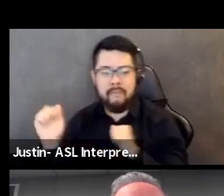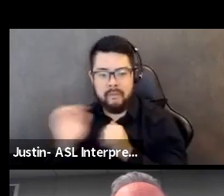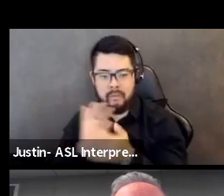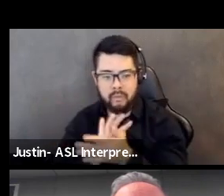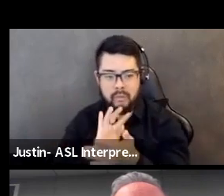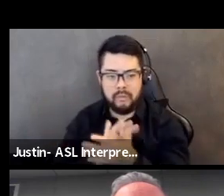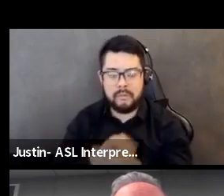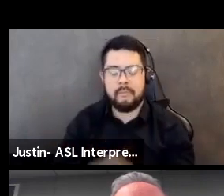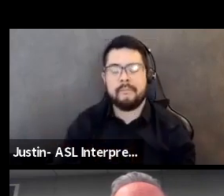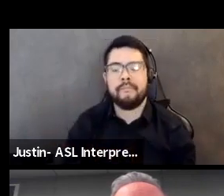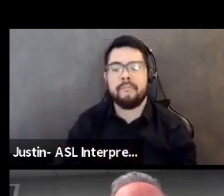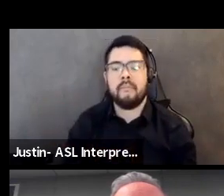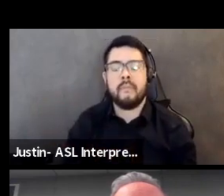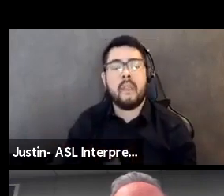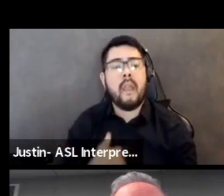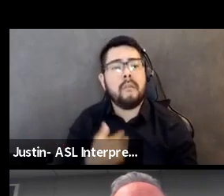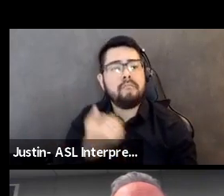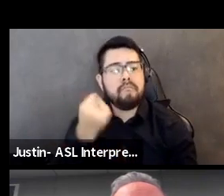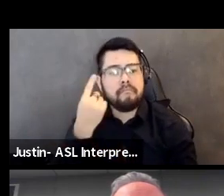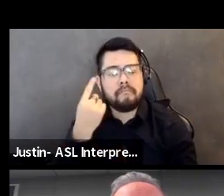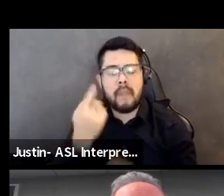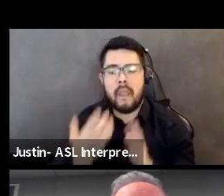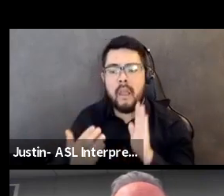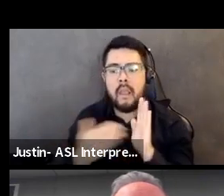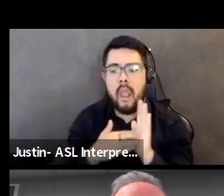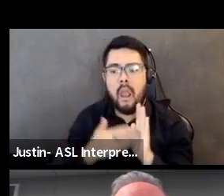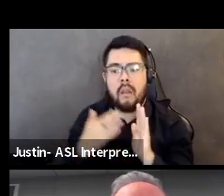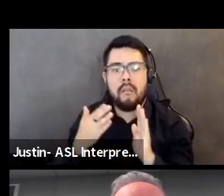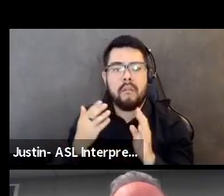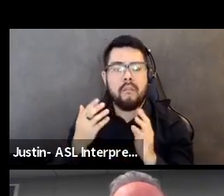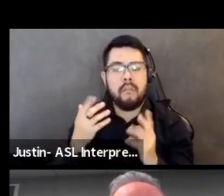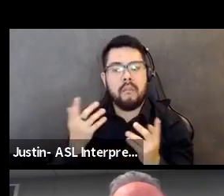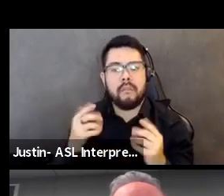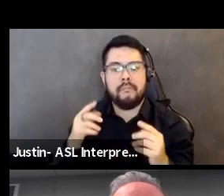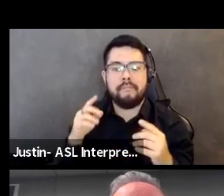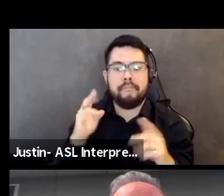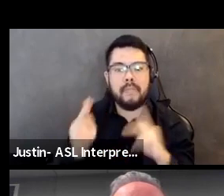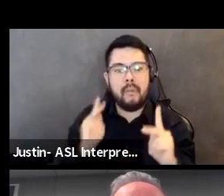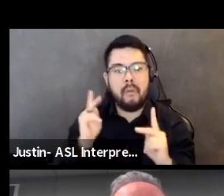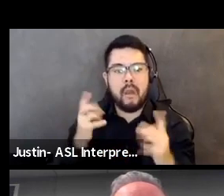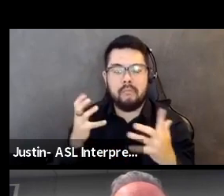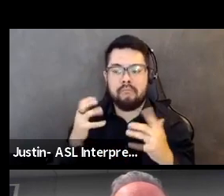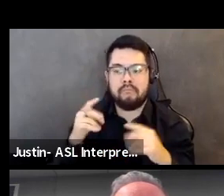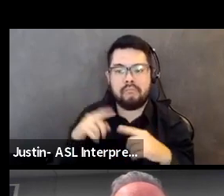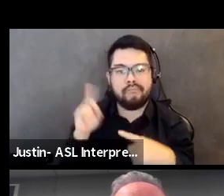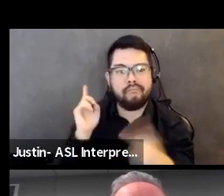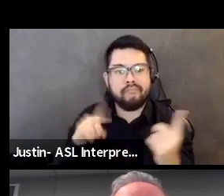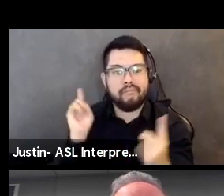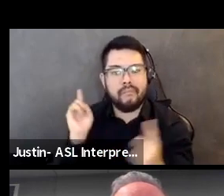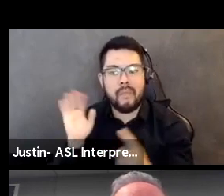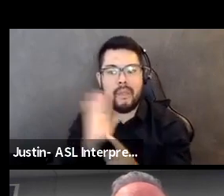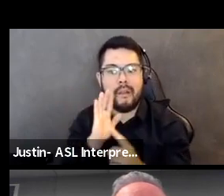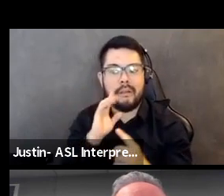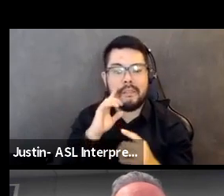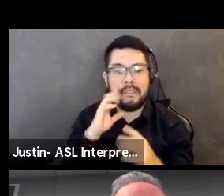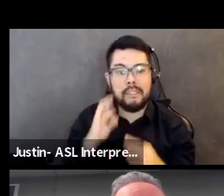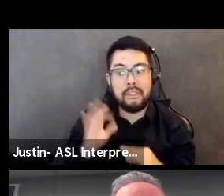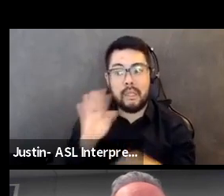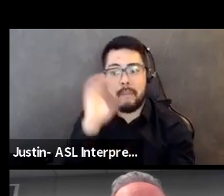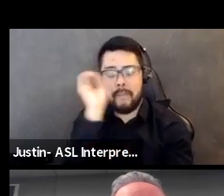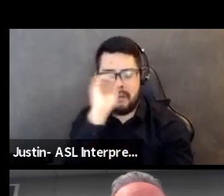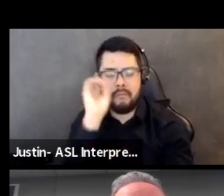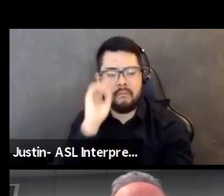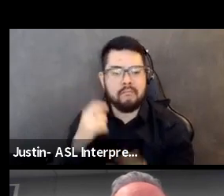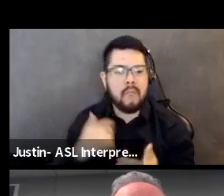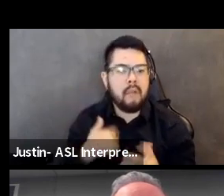know that there are arguments on both sides of the equation and i i do believe that